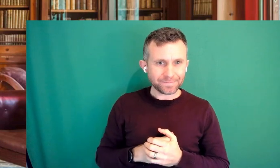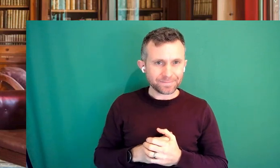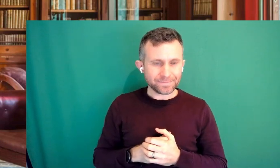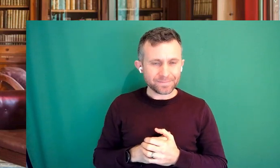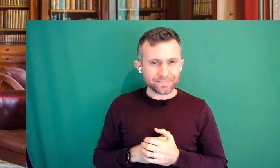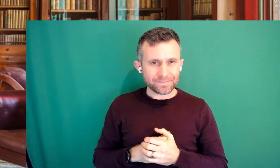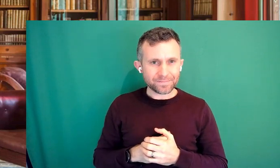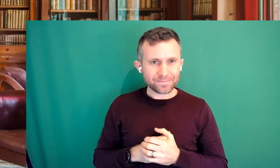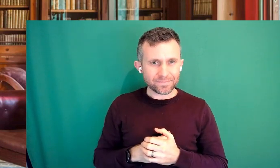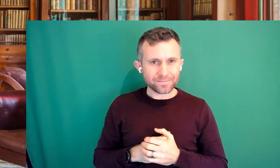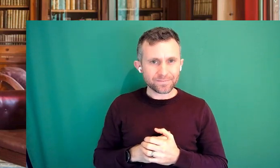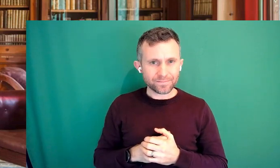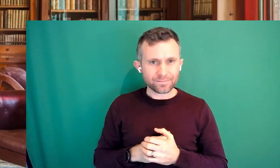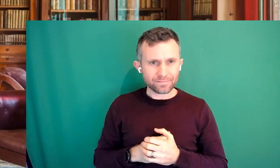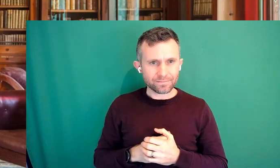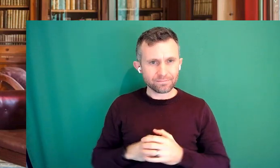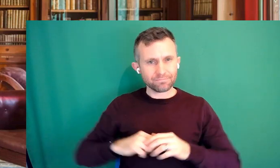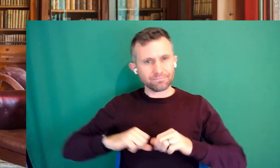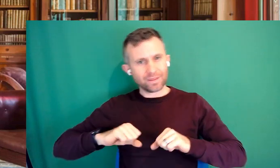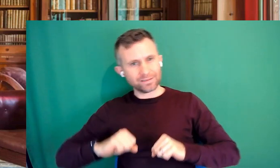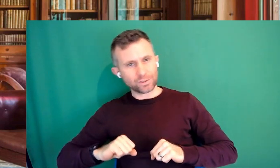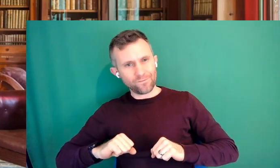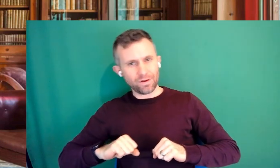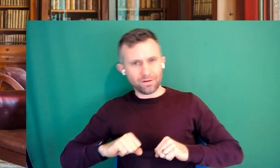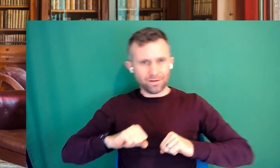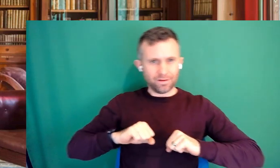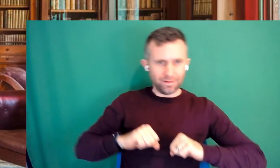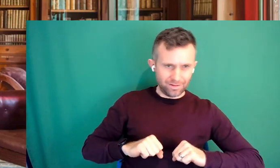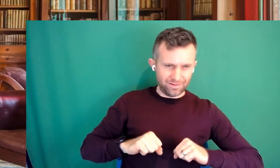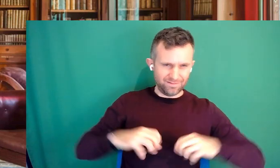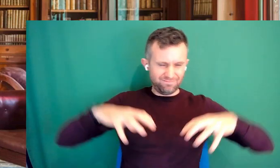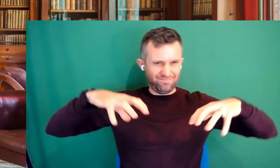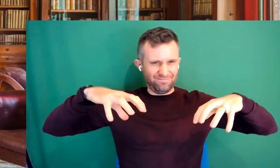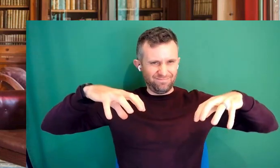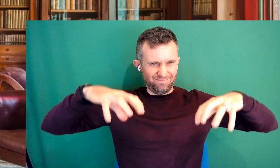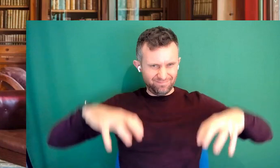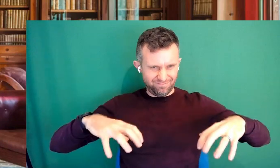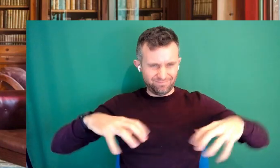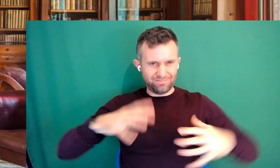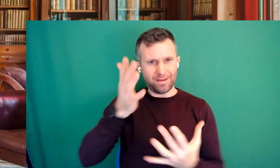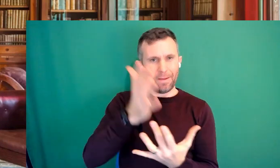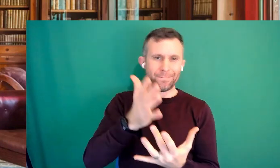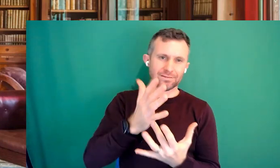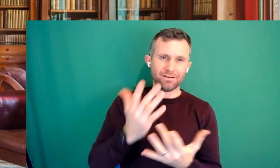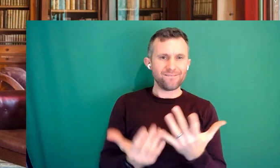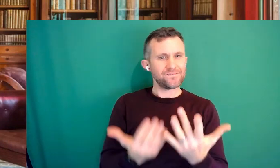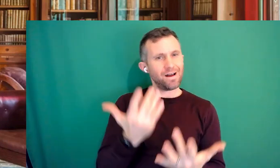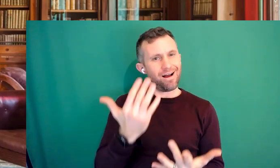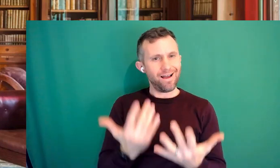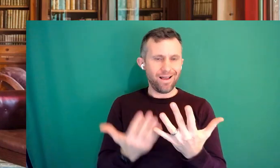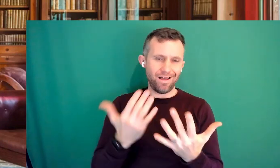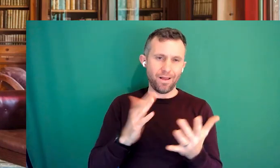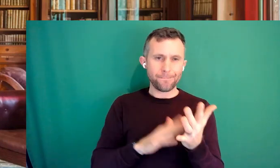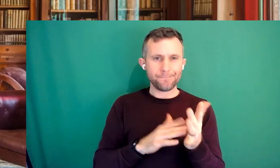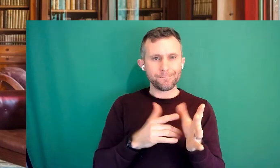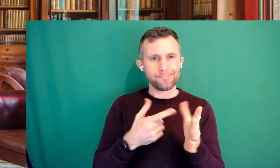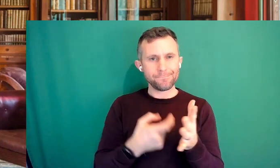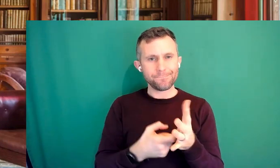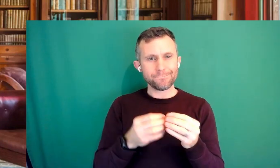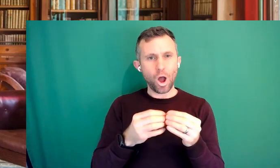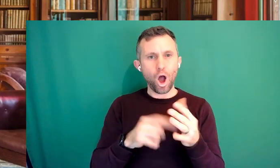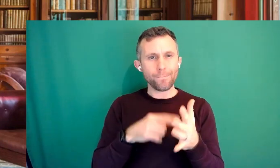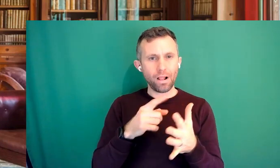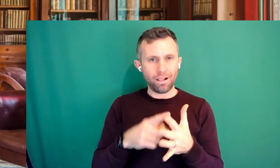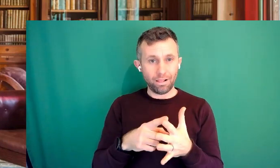century reproductions. The ceiling is quite peculiar. Soane creates the tops of arches. They